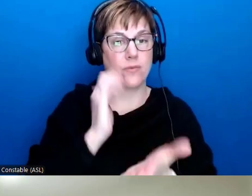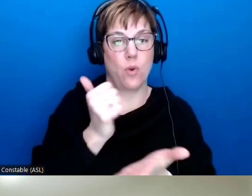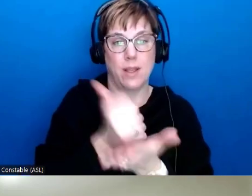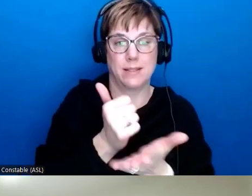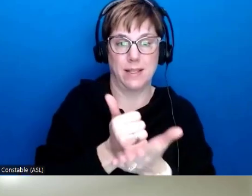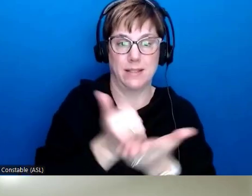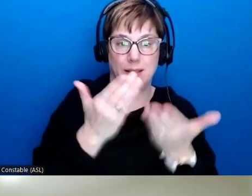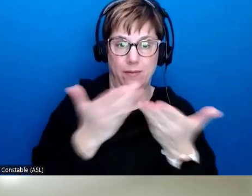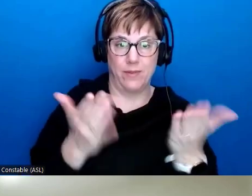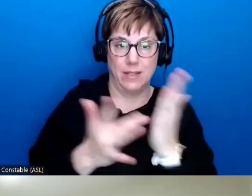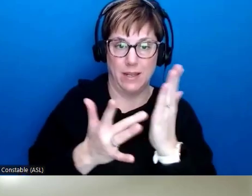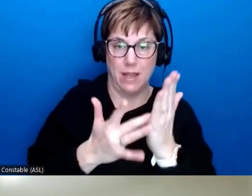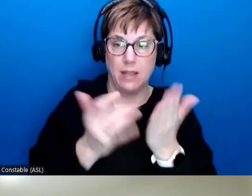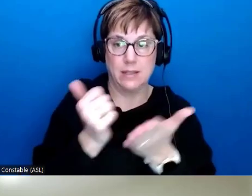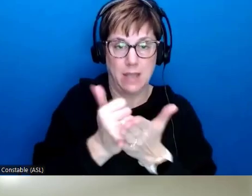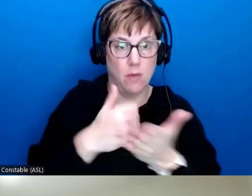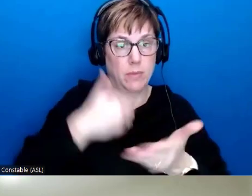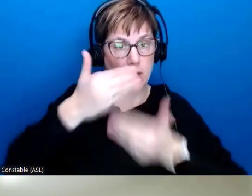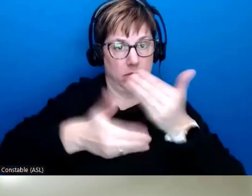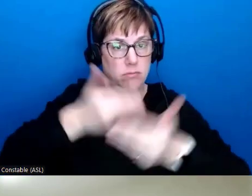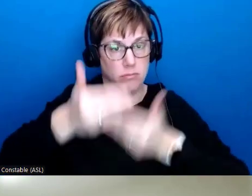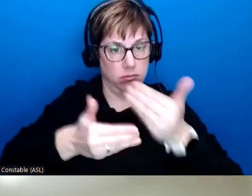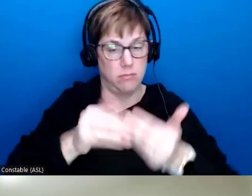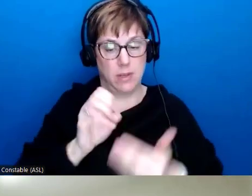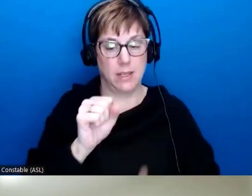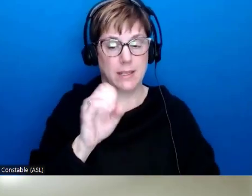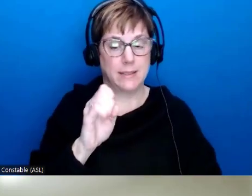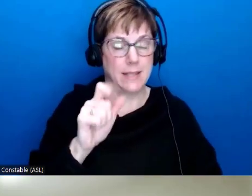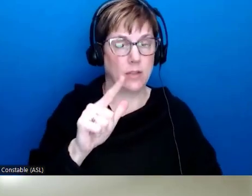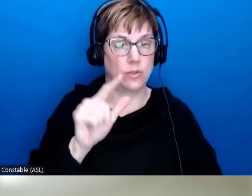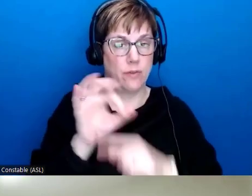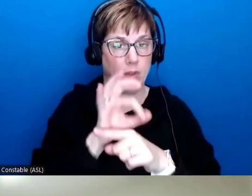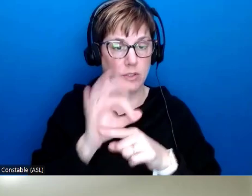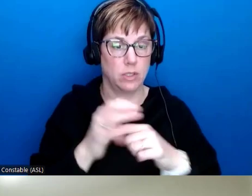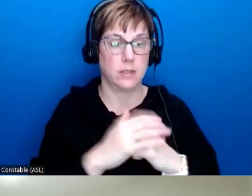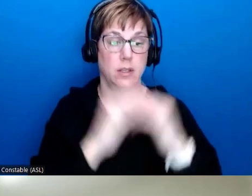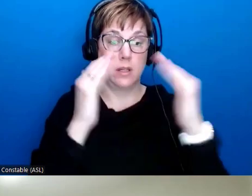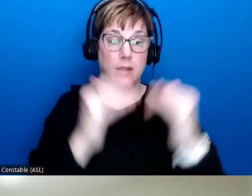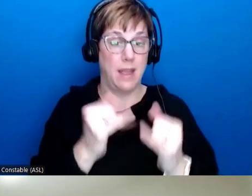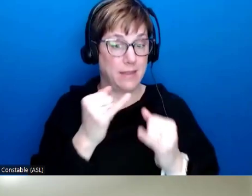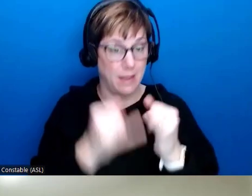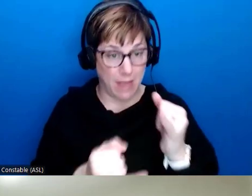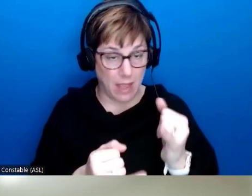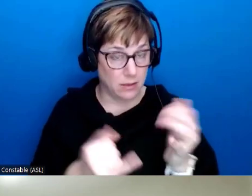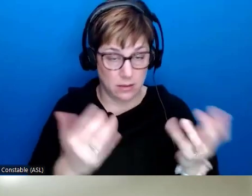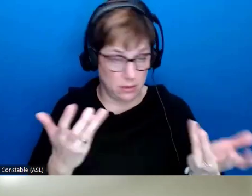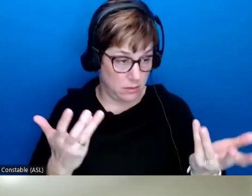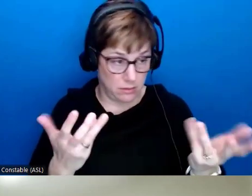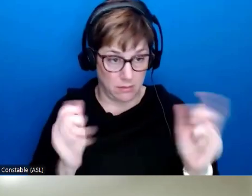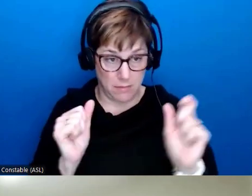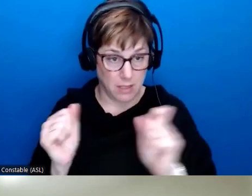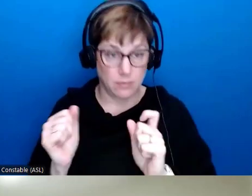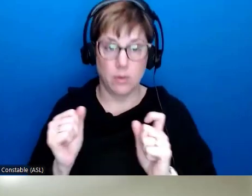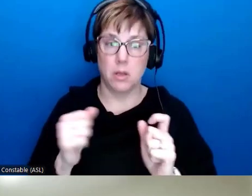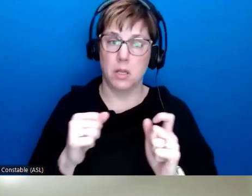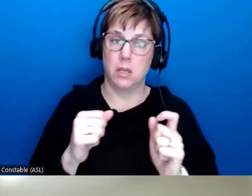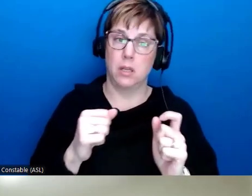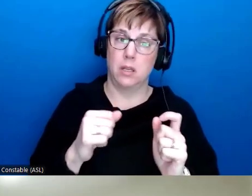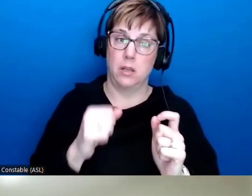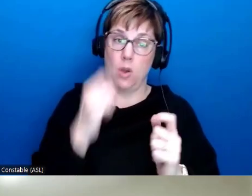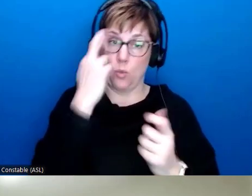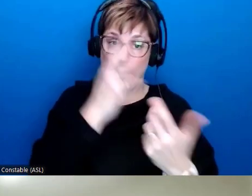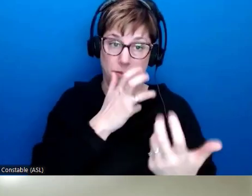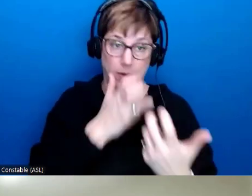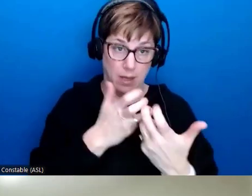perform those essential functions. And as a last resort, an employee can request to